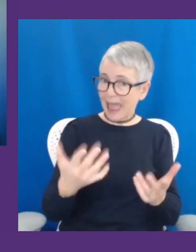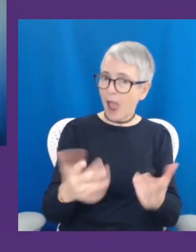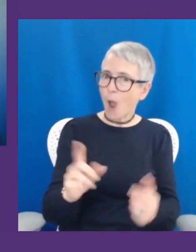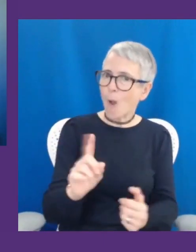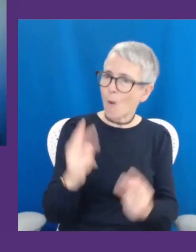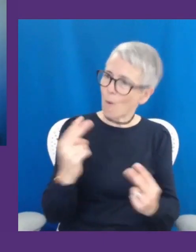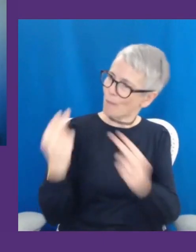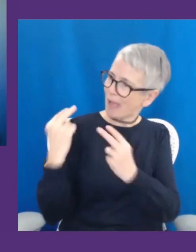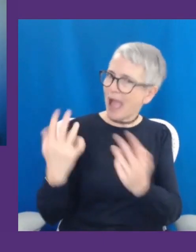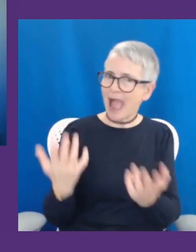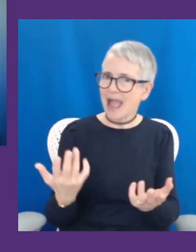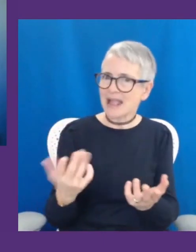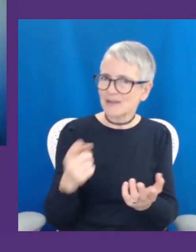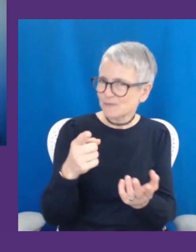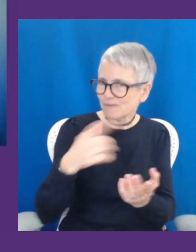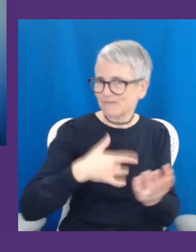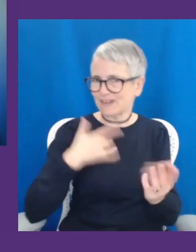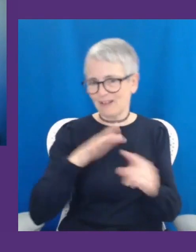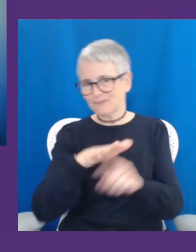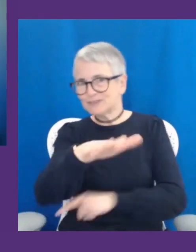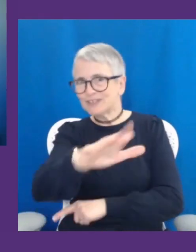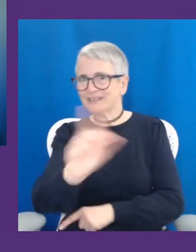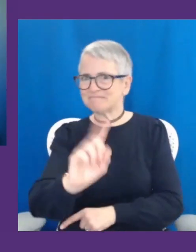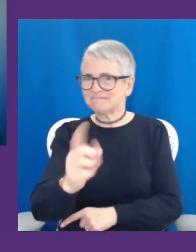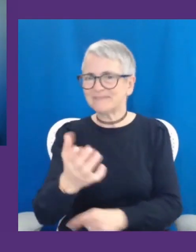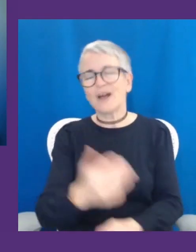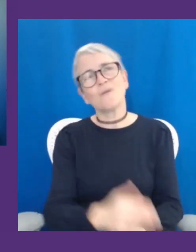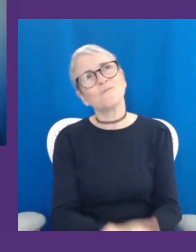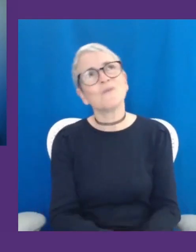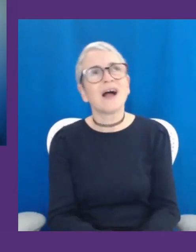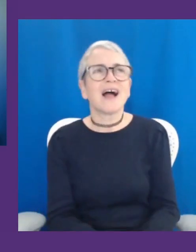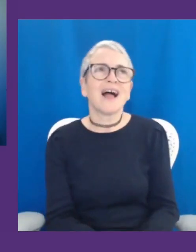your barometer? Oh, well, I think,